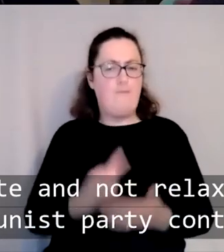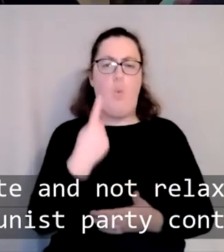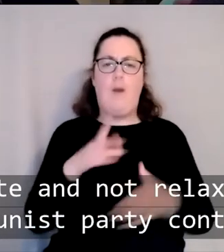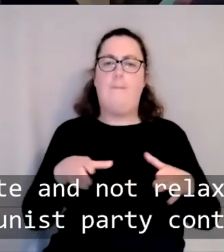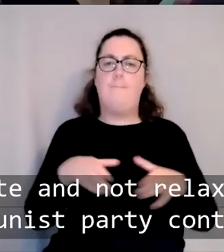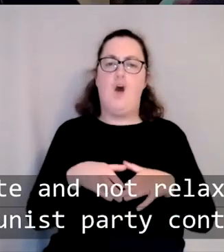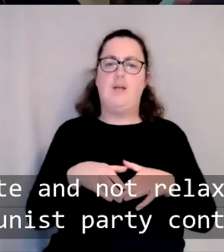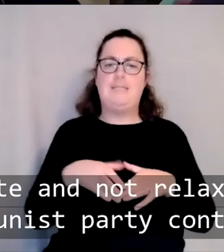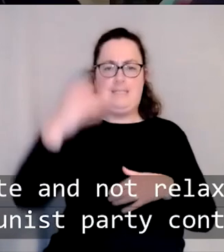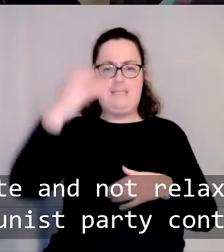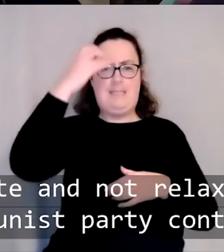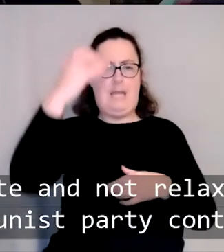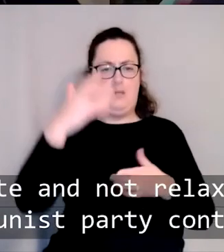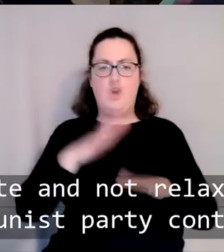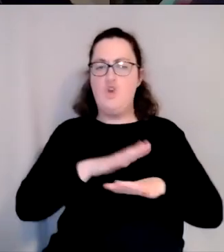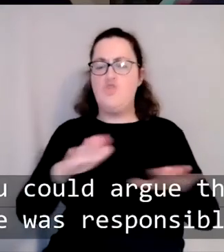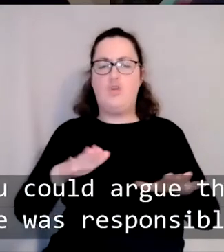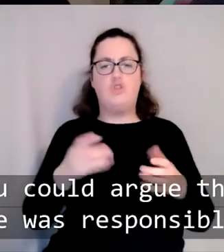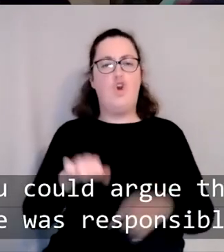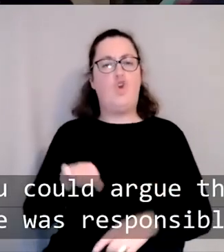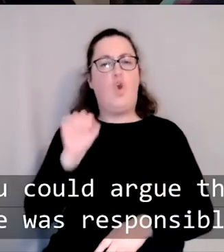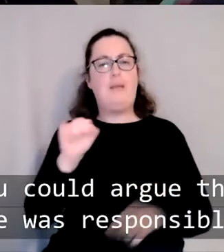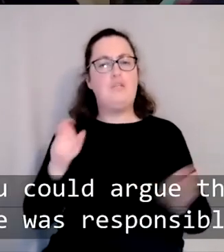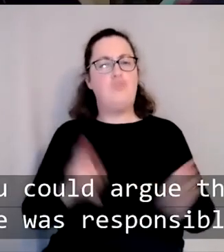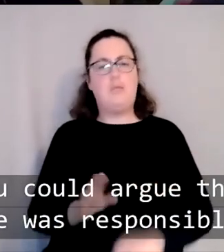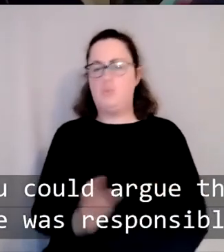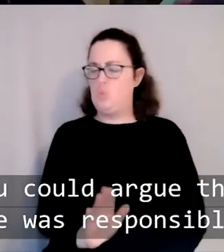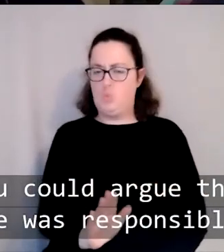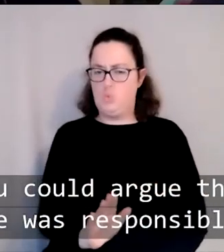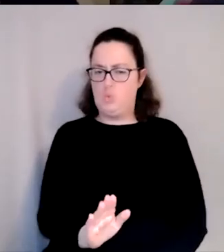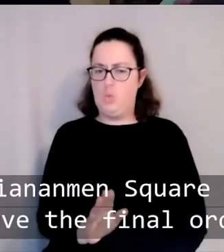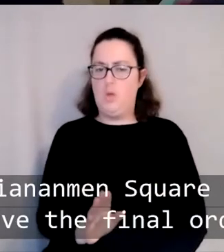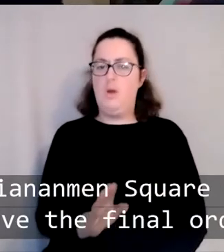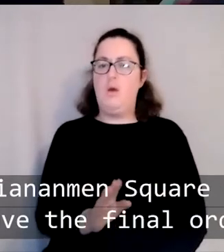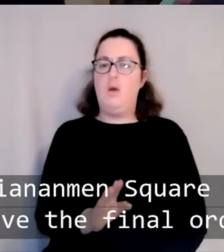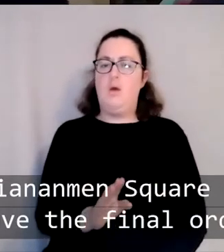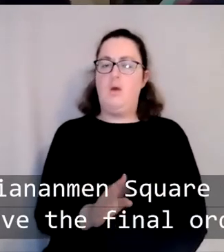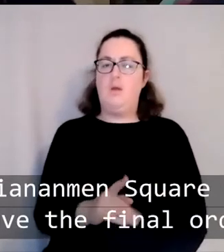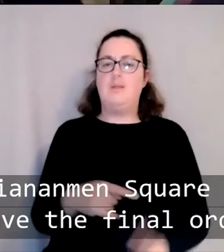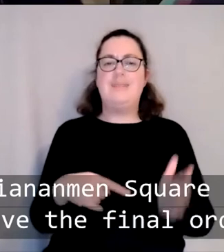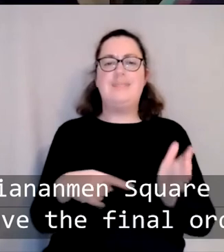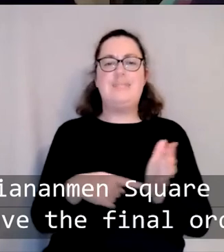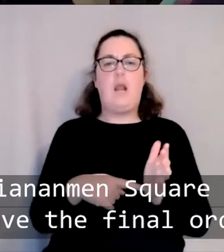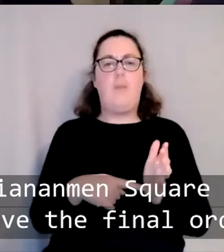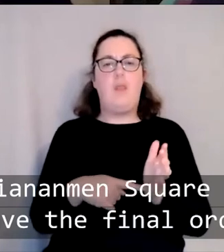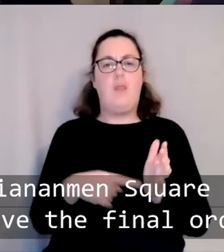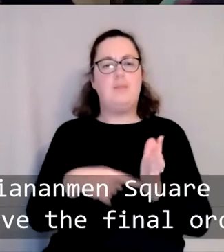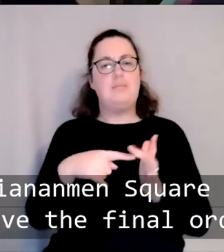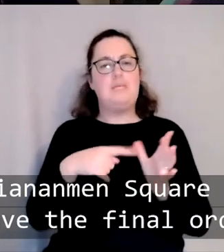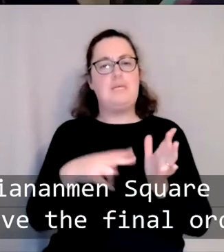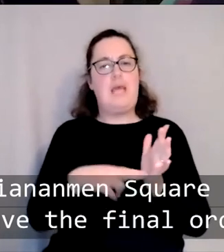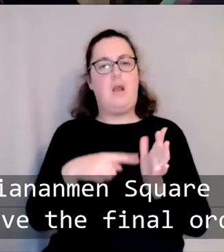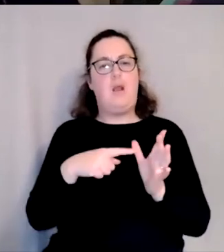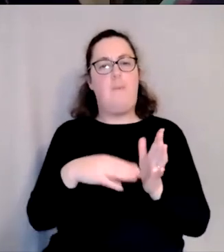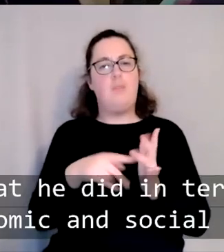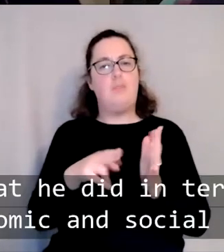not relaxing Communist Party control. You could argue that he was responsible for the Tiananmen Square massacres. He gave the final